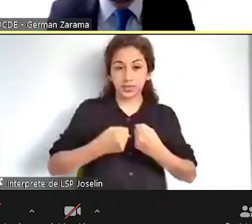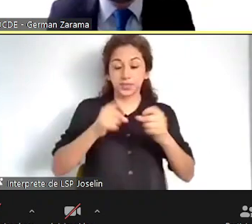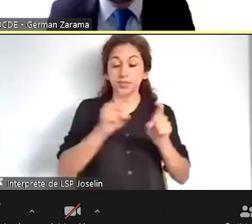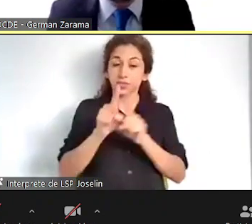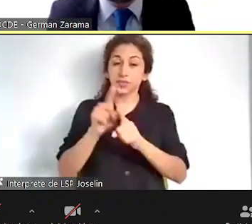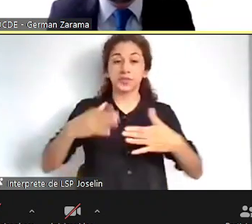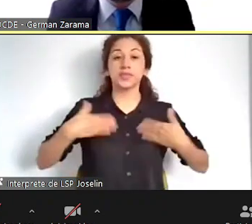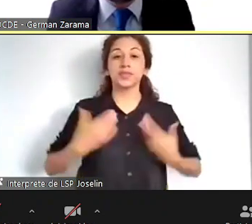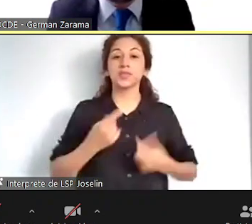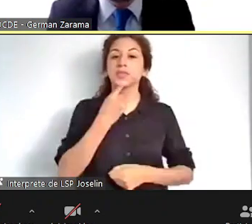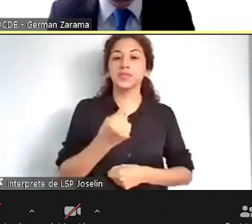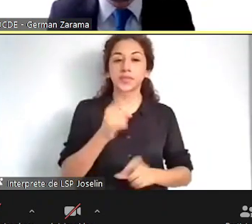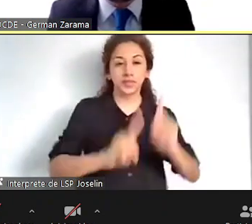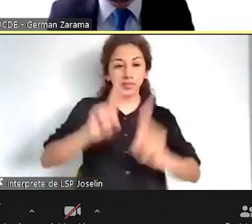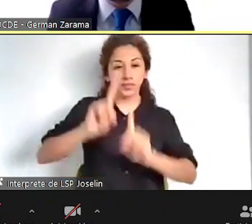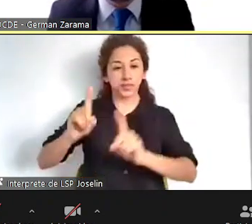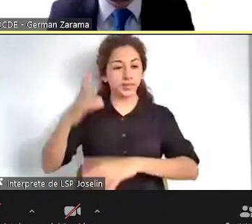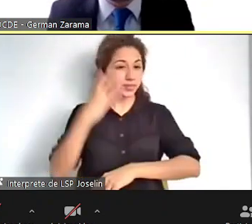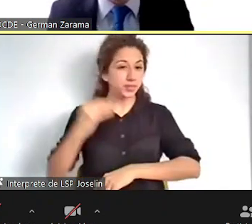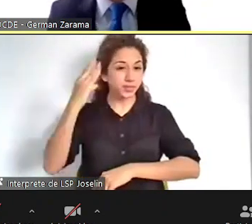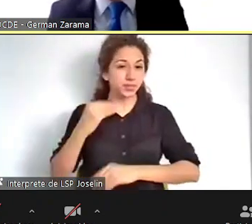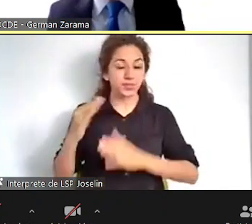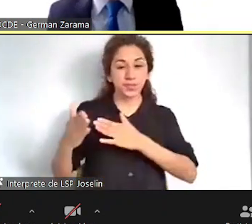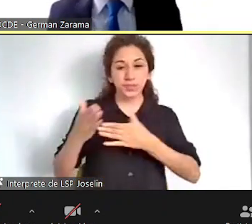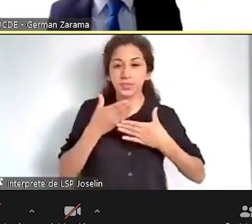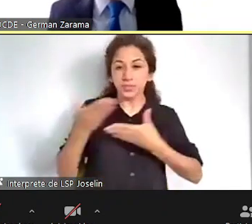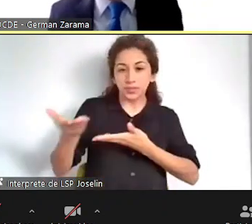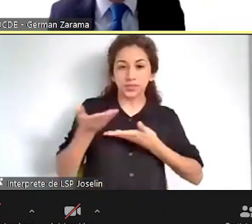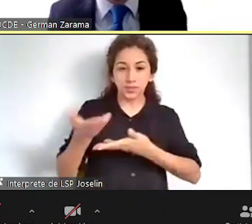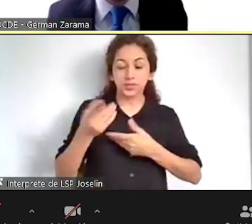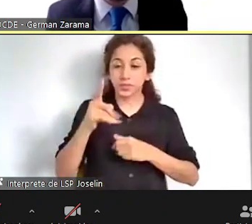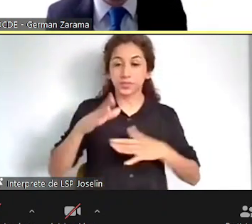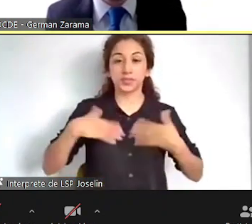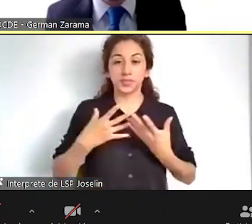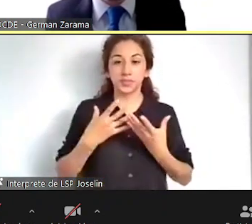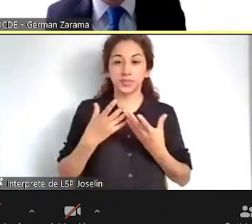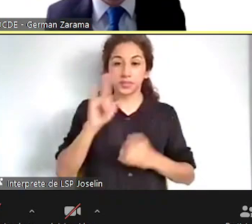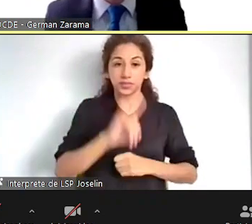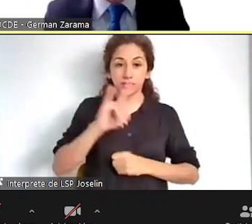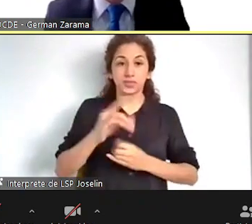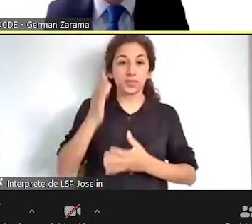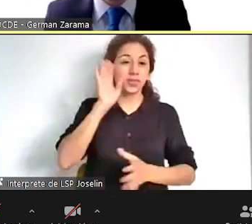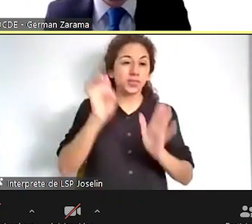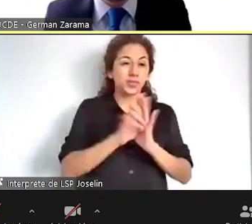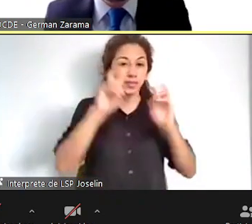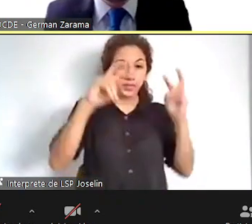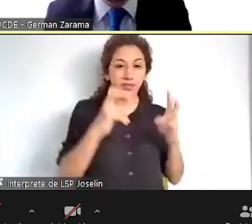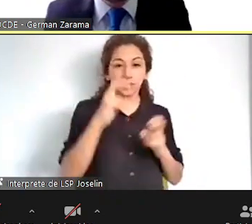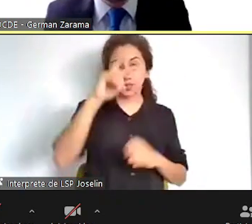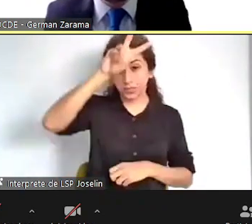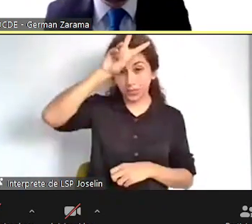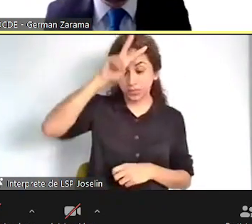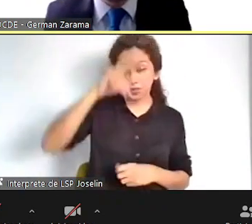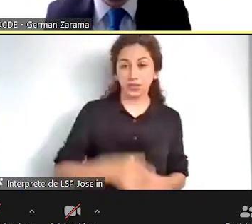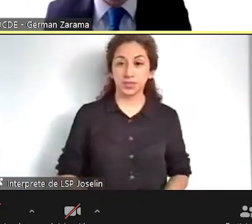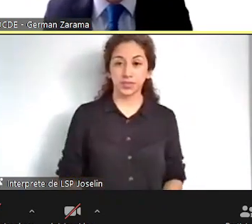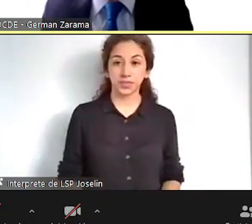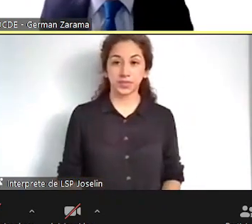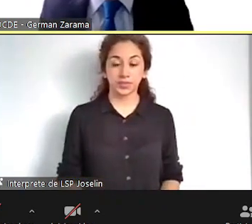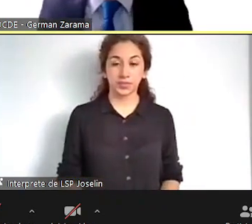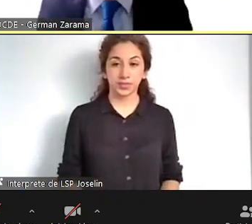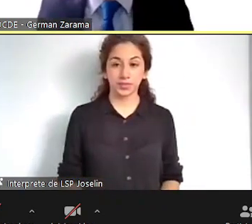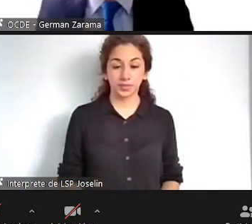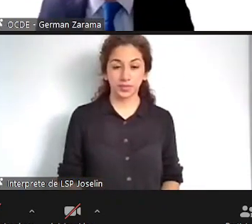development and whether could you measure some successful comparative experiences that may serve as an example for peru